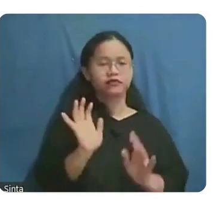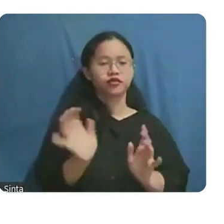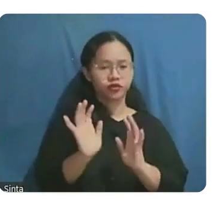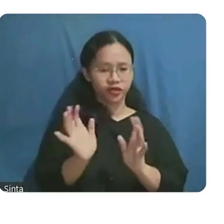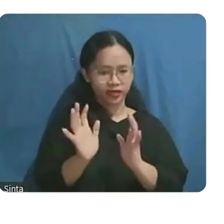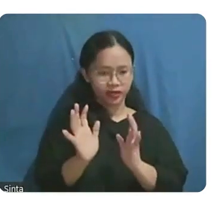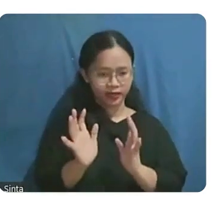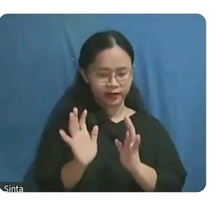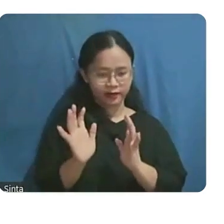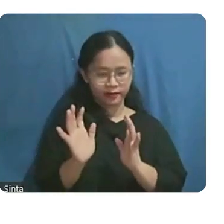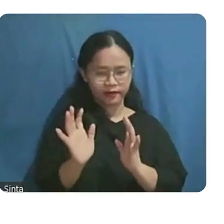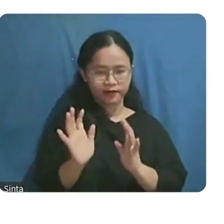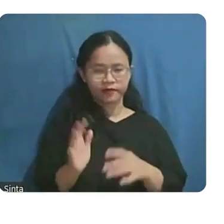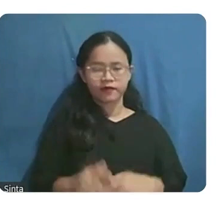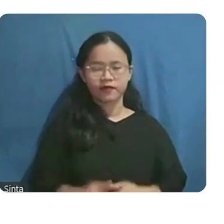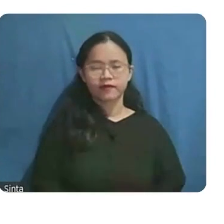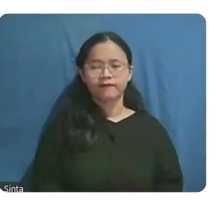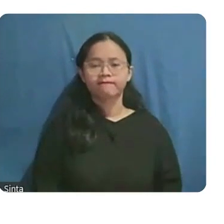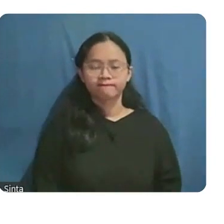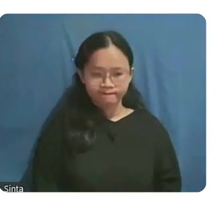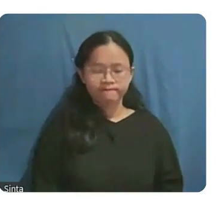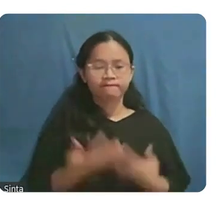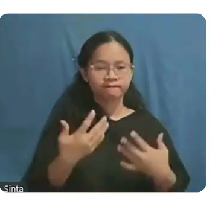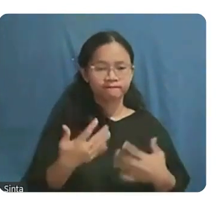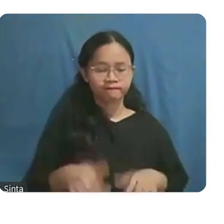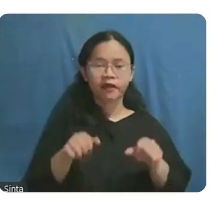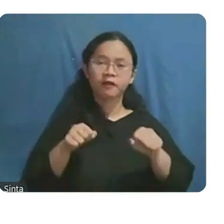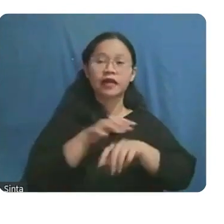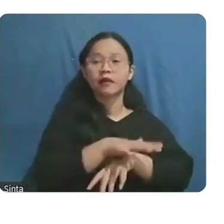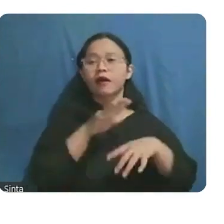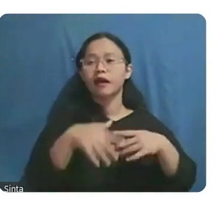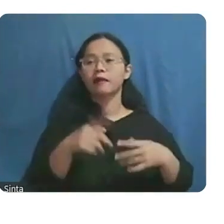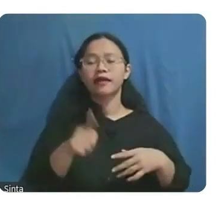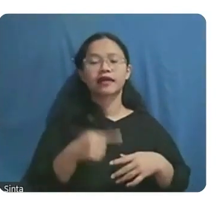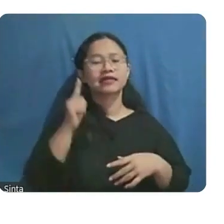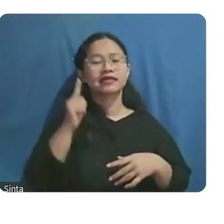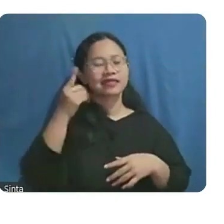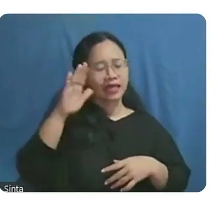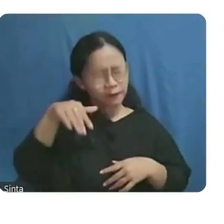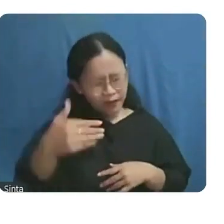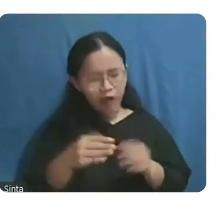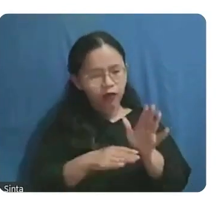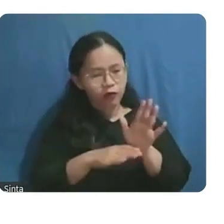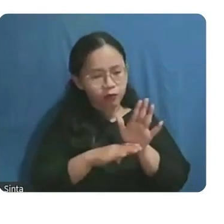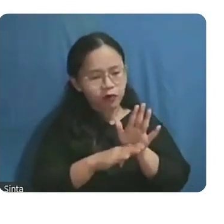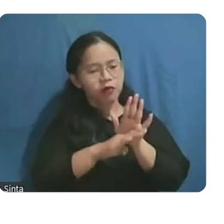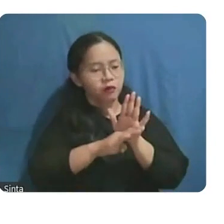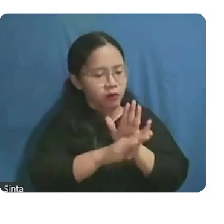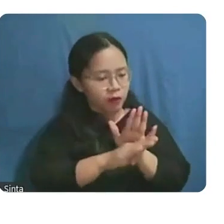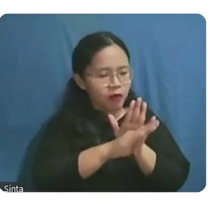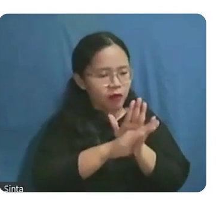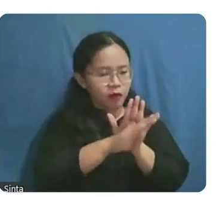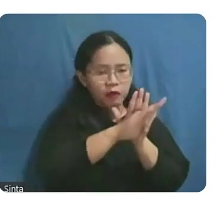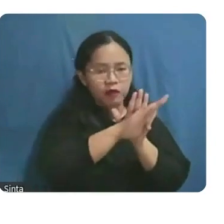year. Disease prevention can be done through a healthy environment program. The